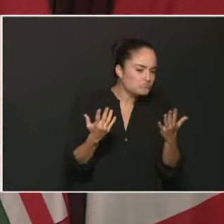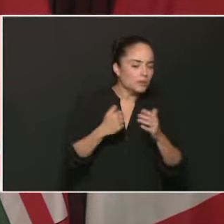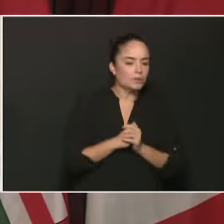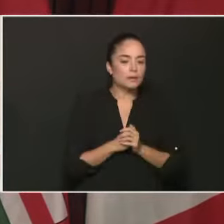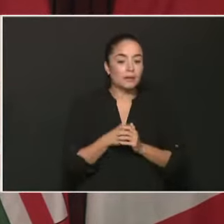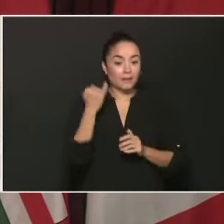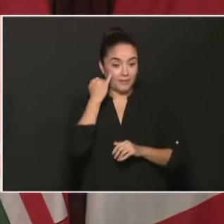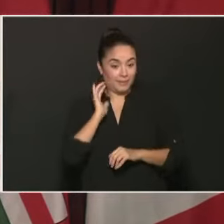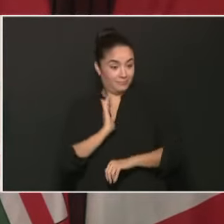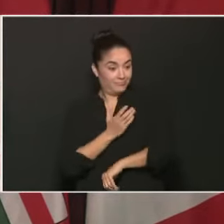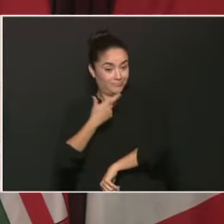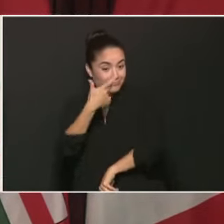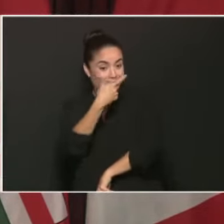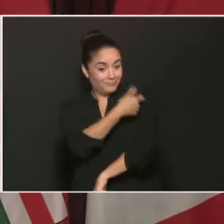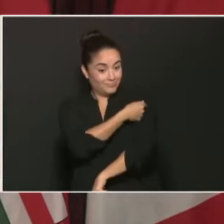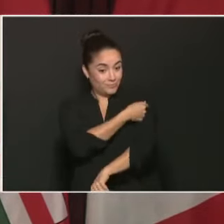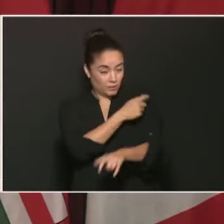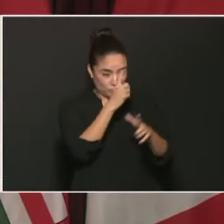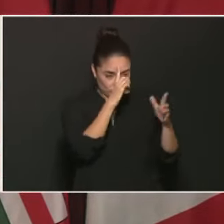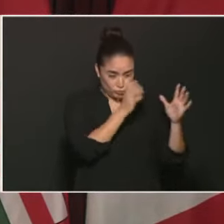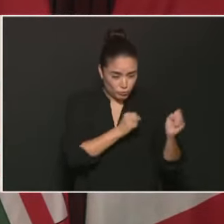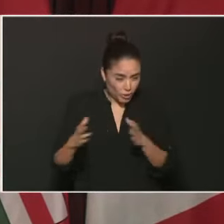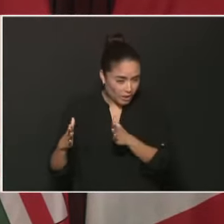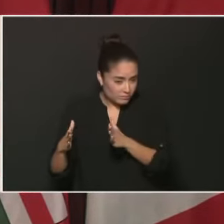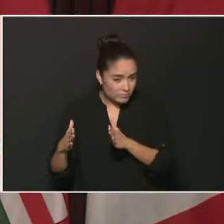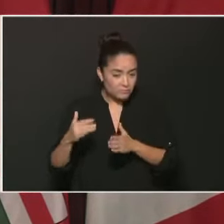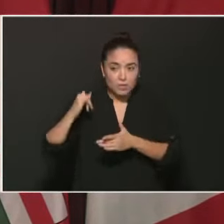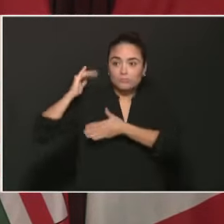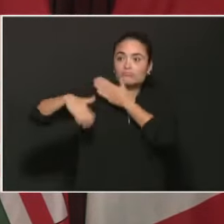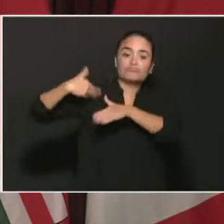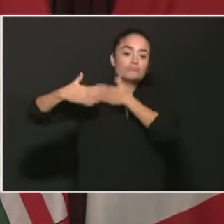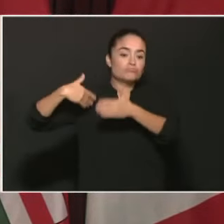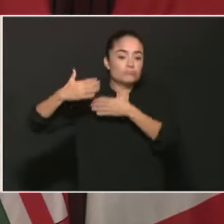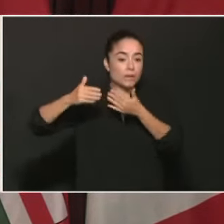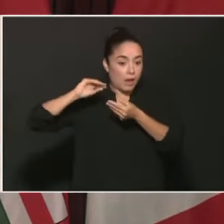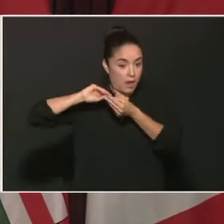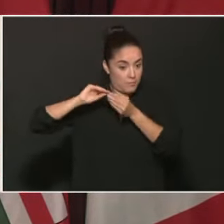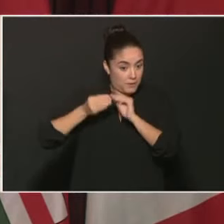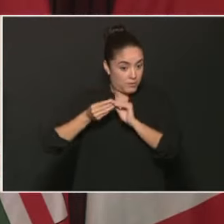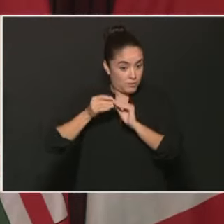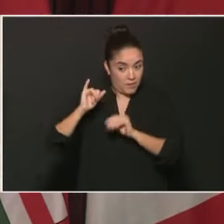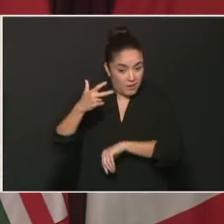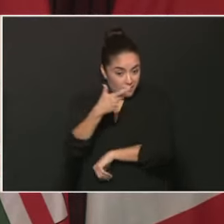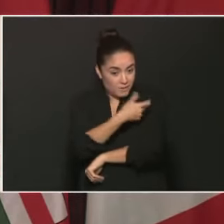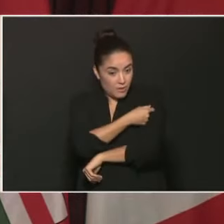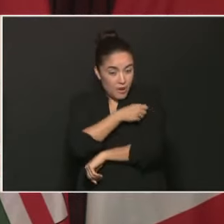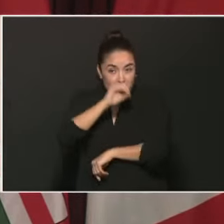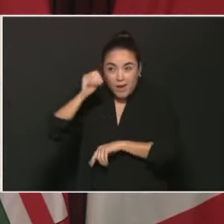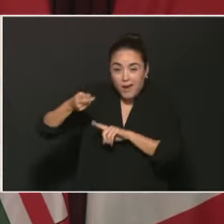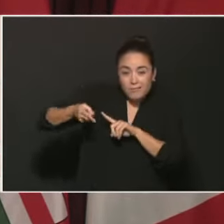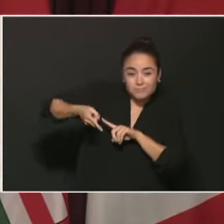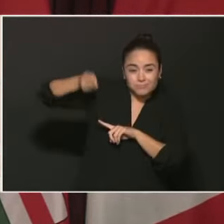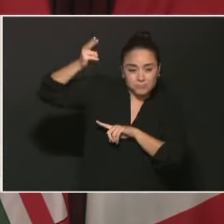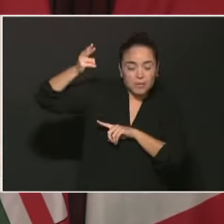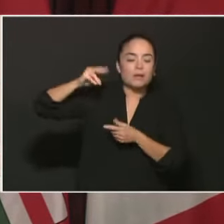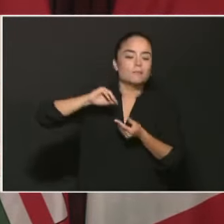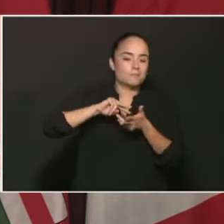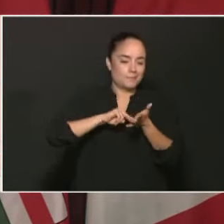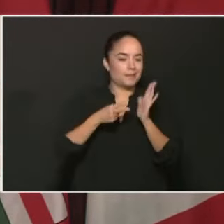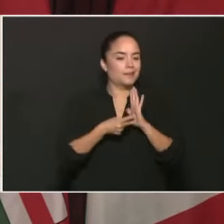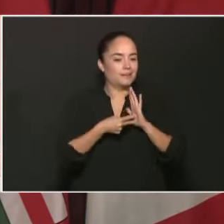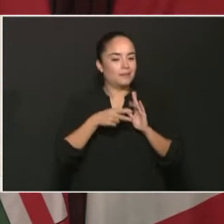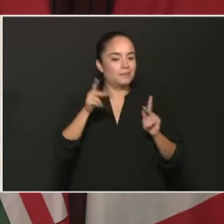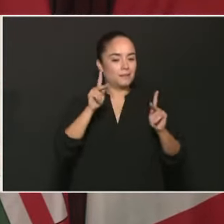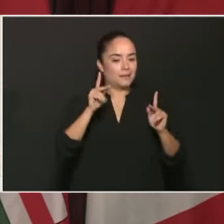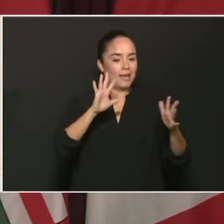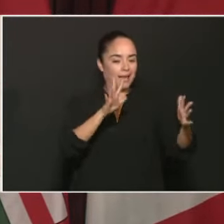strategy, I could see us eliminating these public health measures sooner, and we have other interventions that